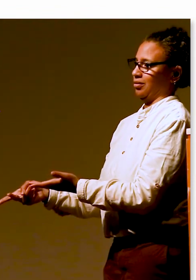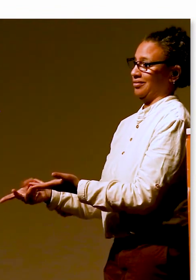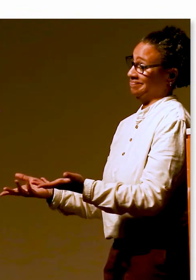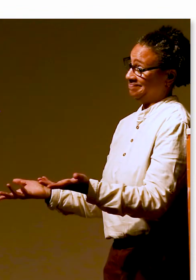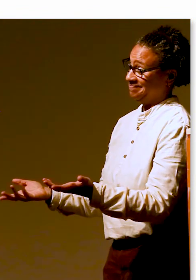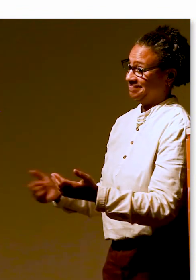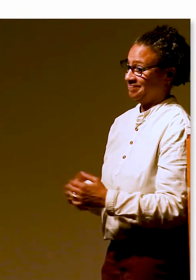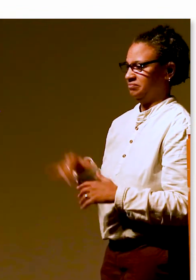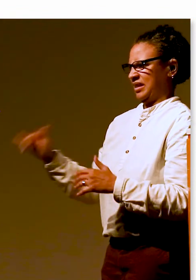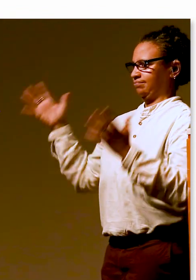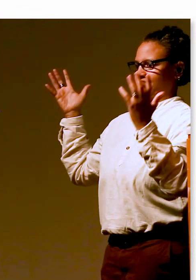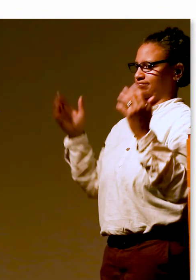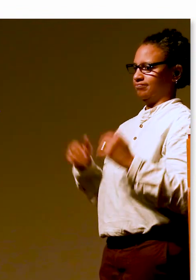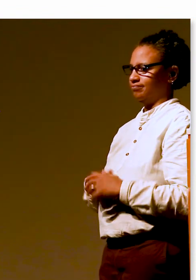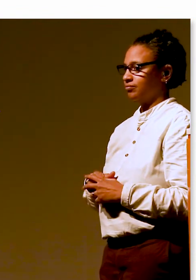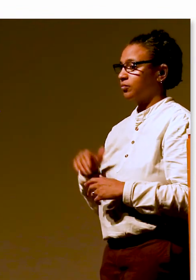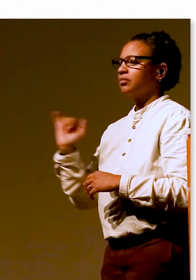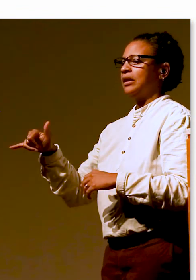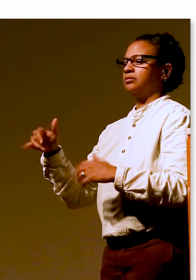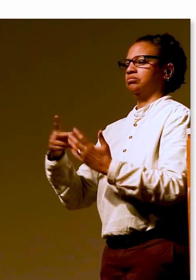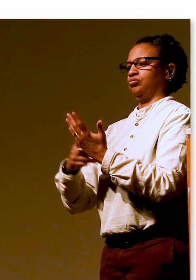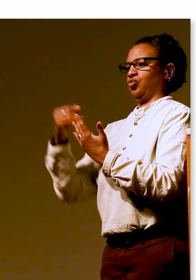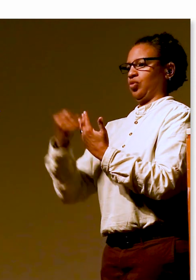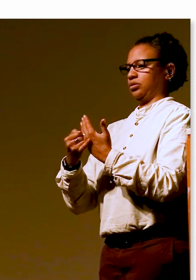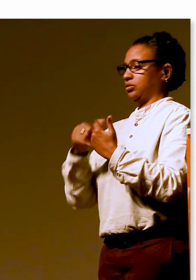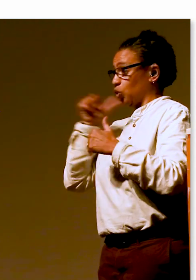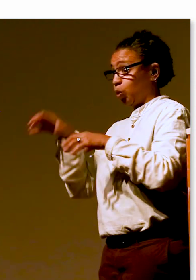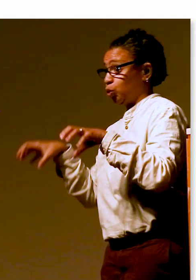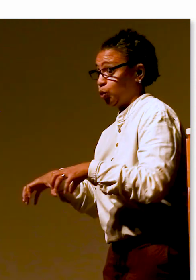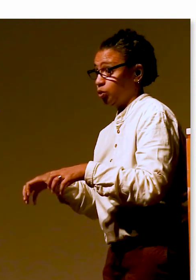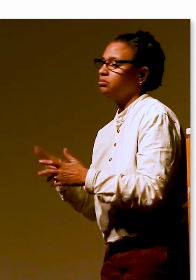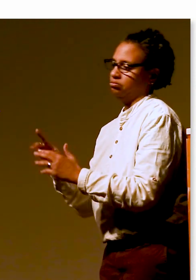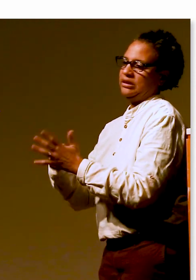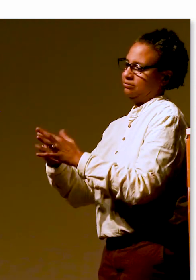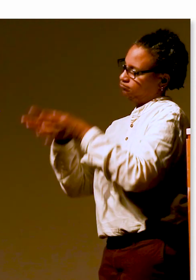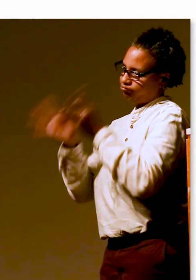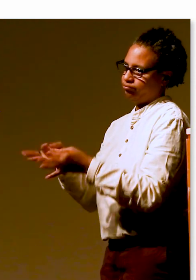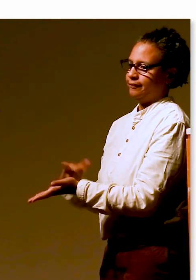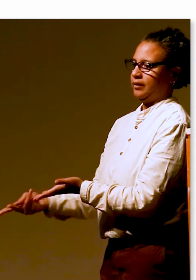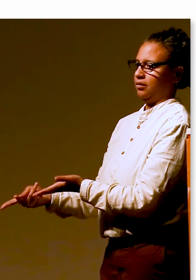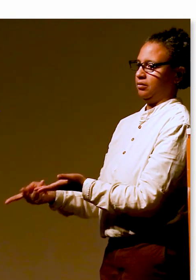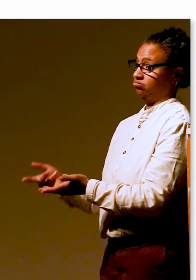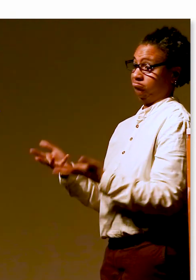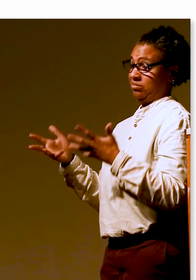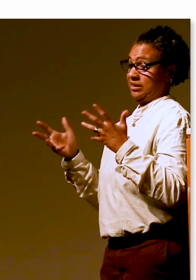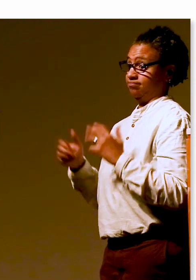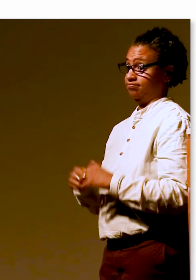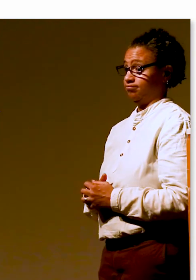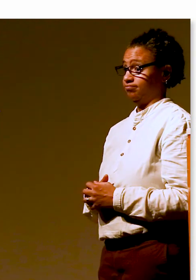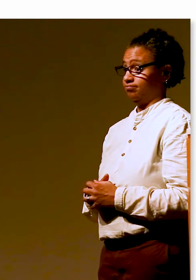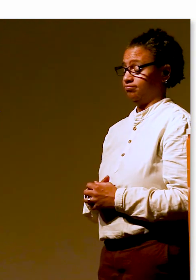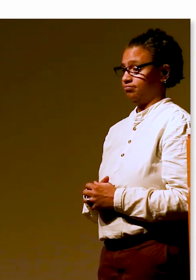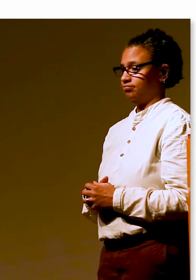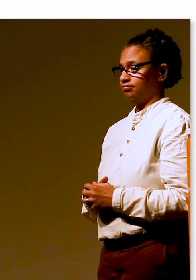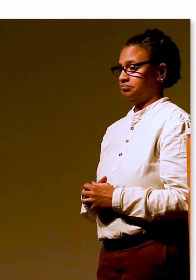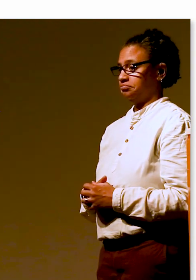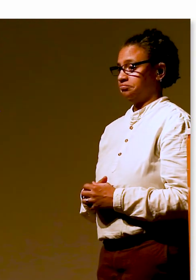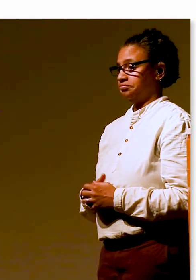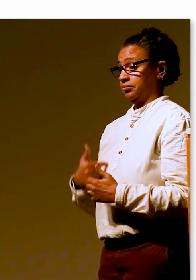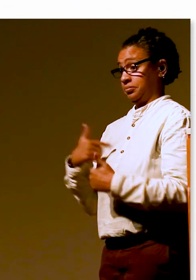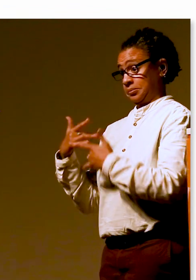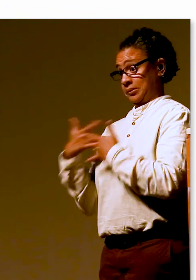group of people. But it really was from that anger and that I started doing the project. It